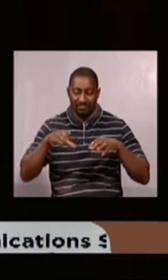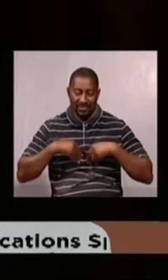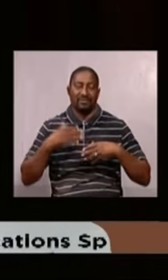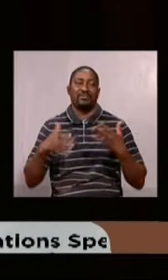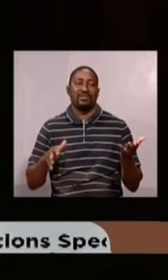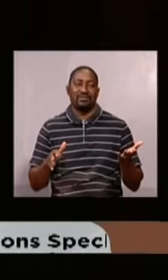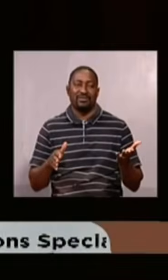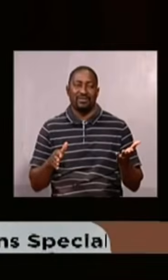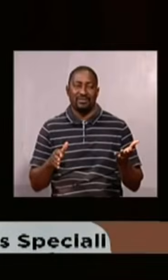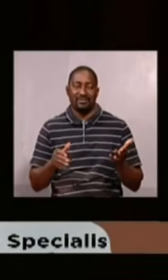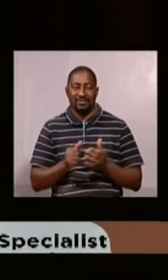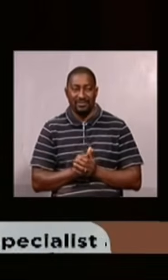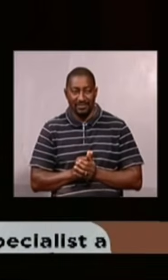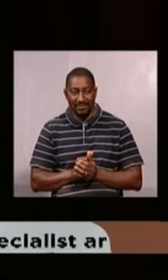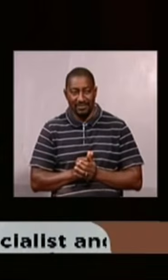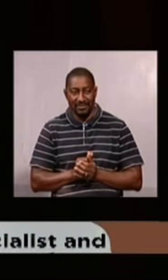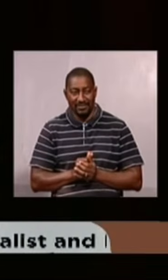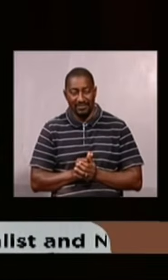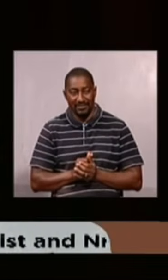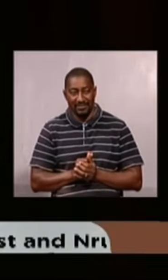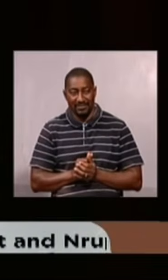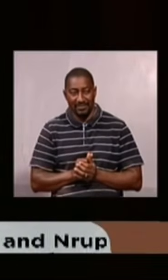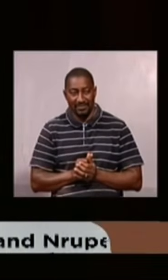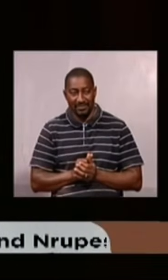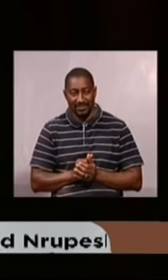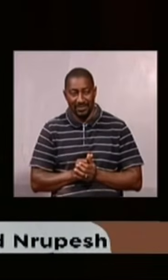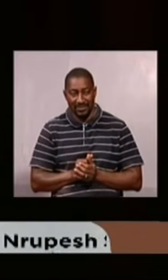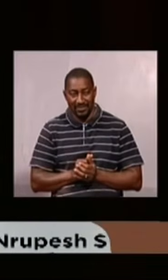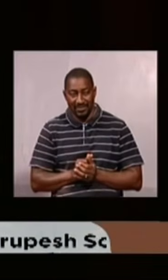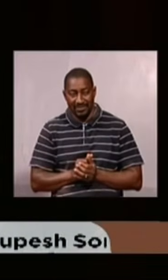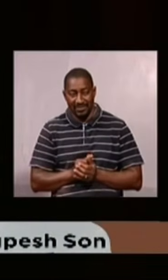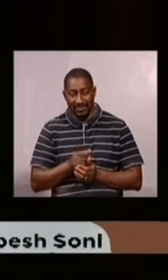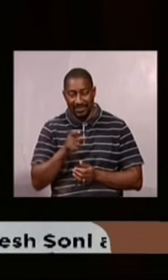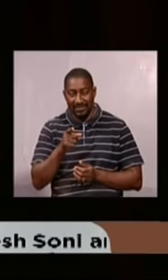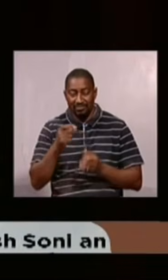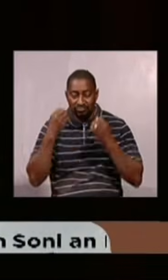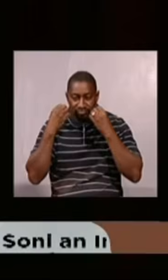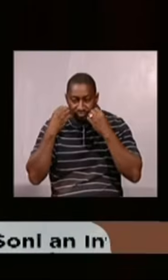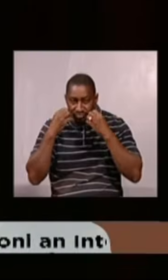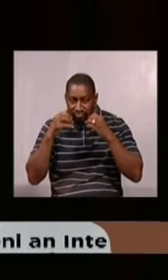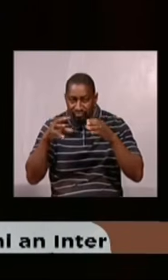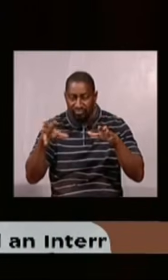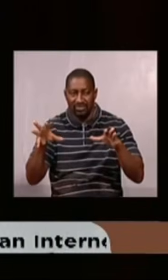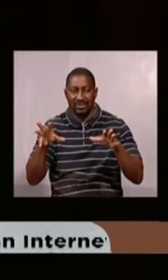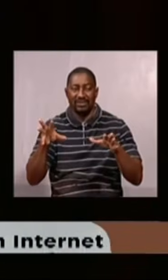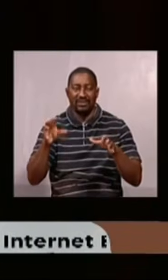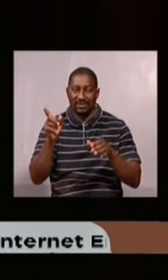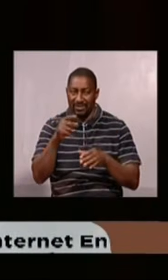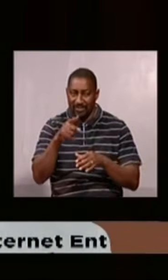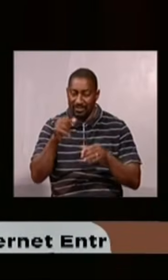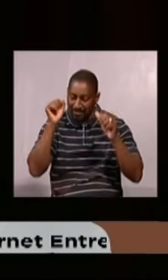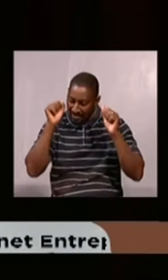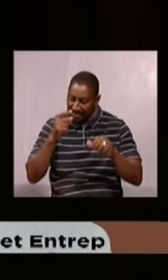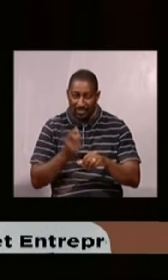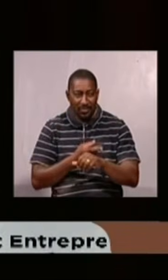to contain and even PR, something that is dissemination of information. So going back to the basics,